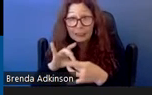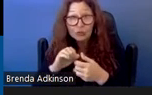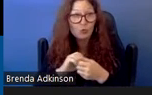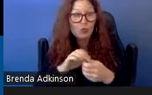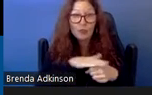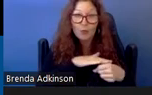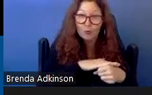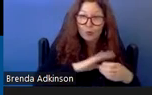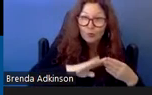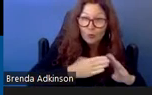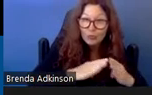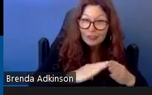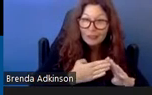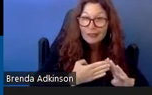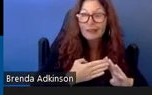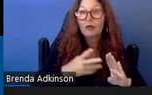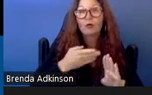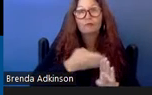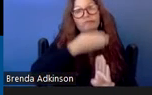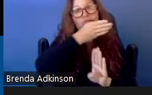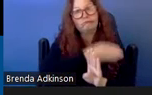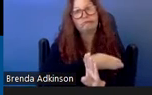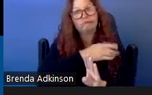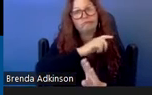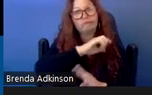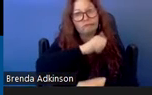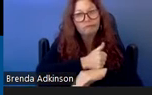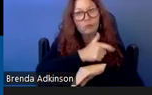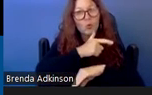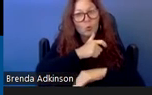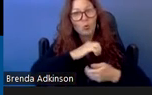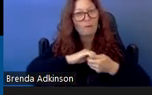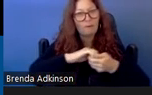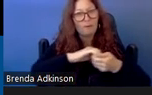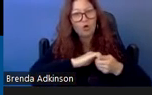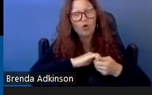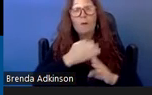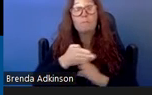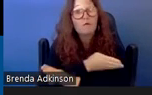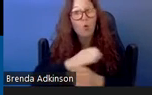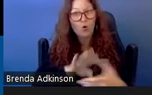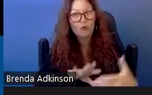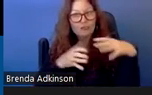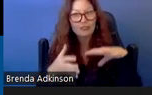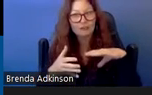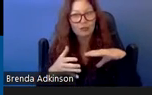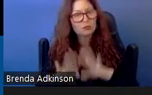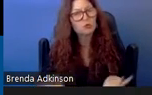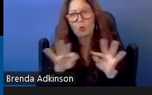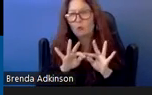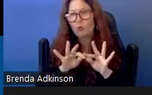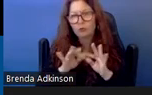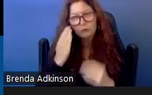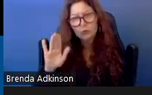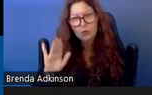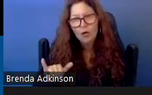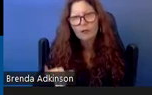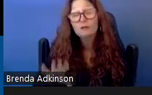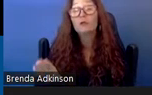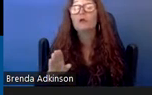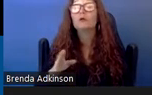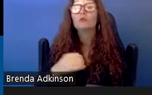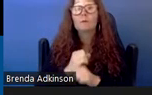already pre-established before the disaster happens. It's so important. We all know that. So what we are making sure to include in